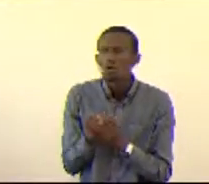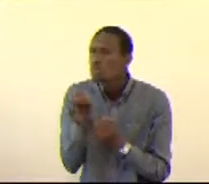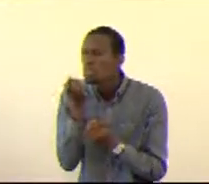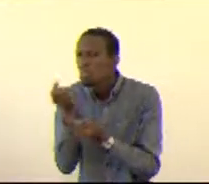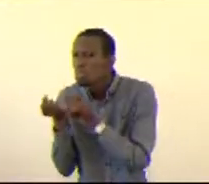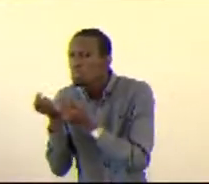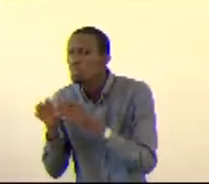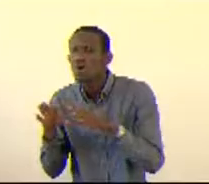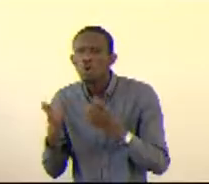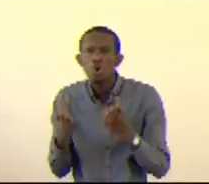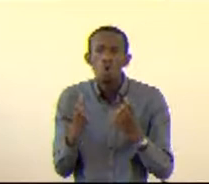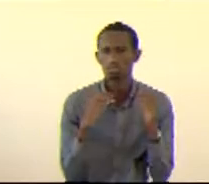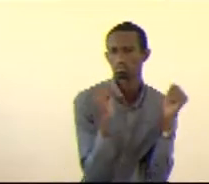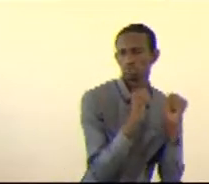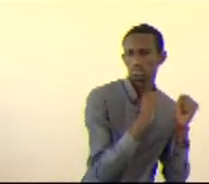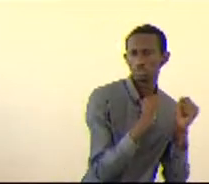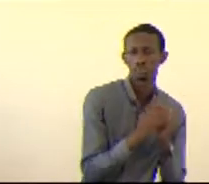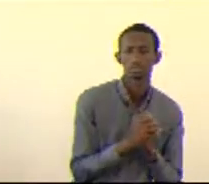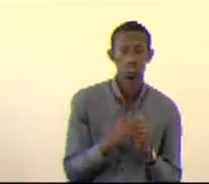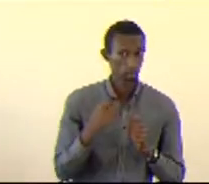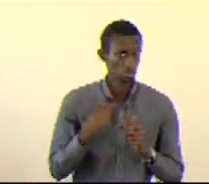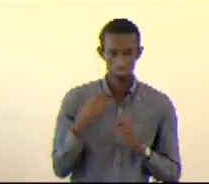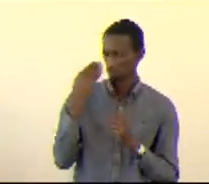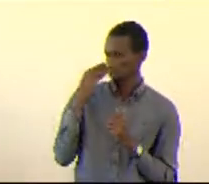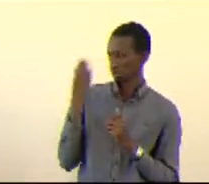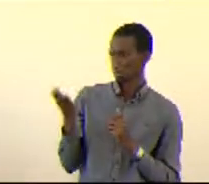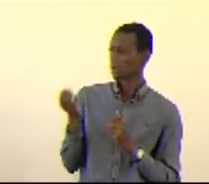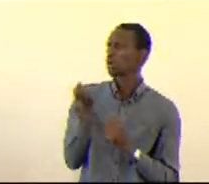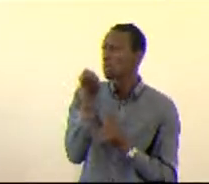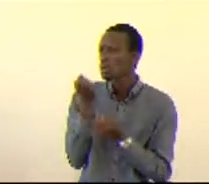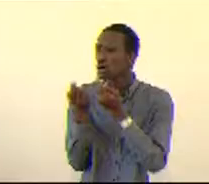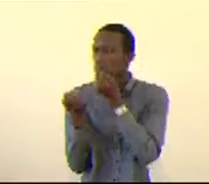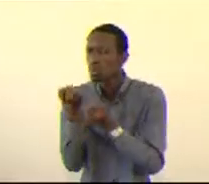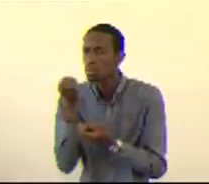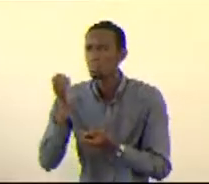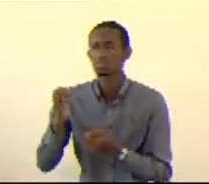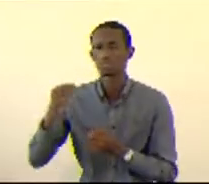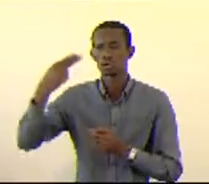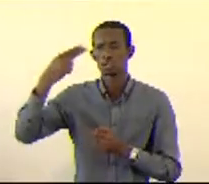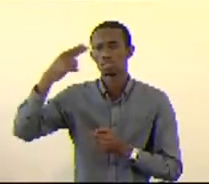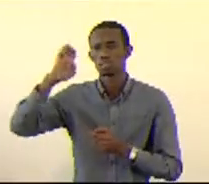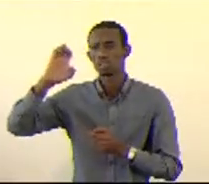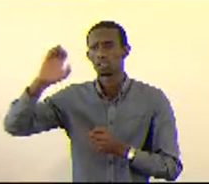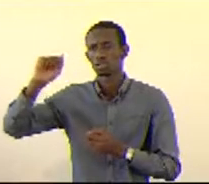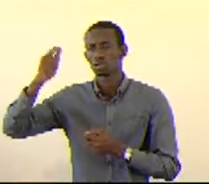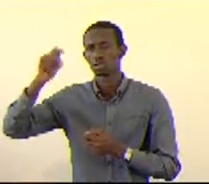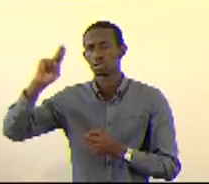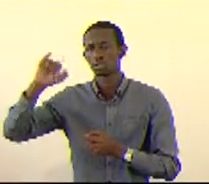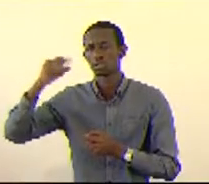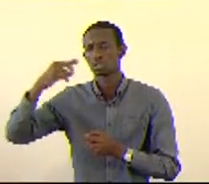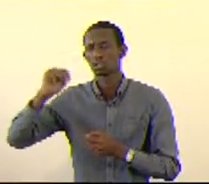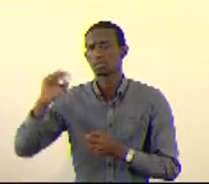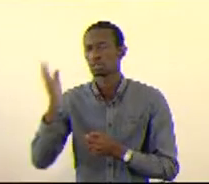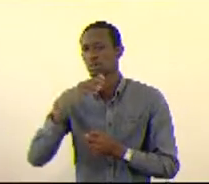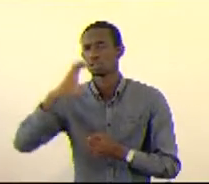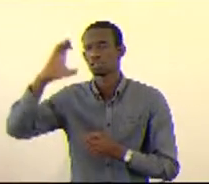curve? According to me, it is heating curve. Why? Because as we move along the graph, the temperature